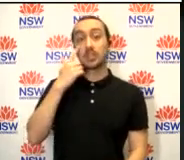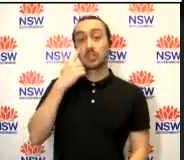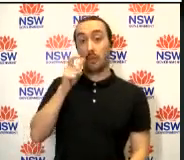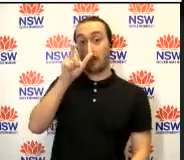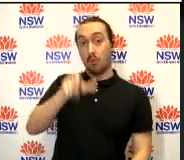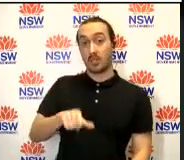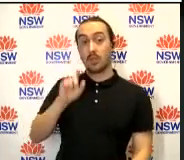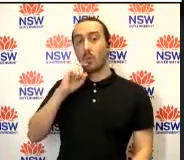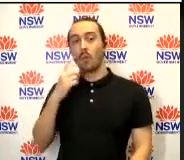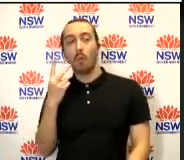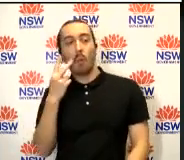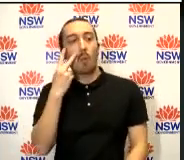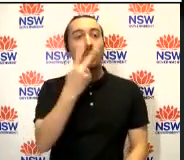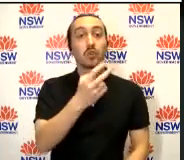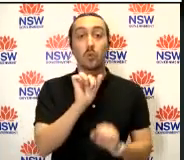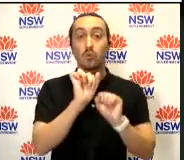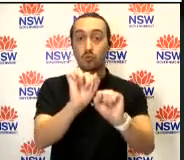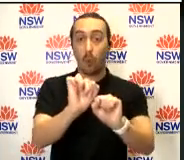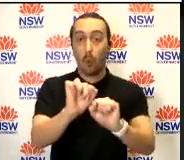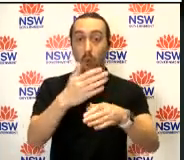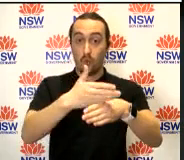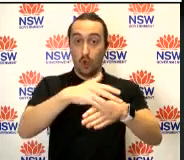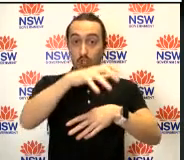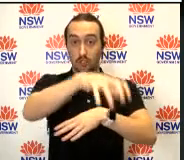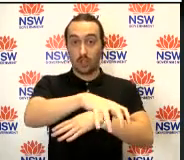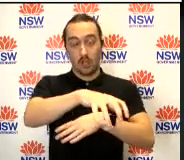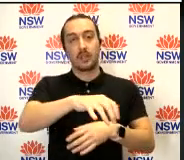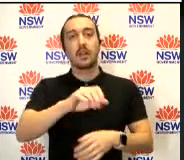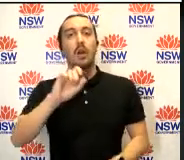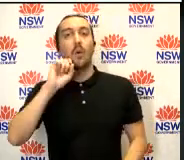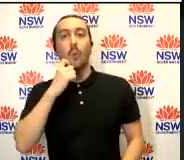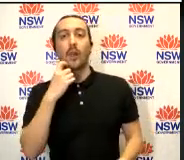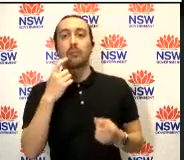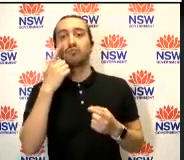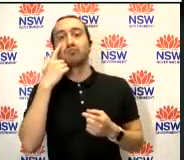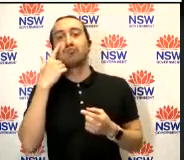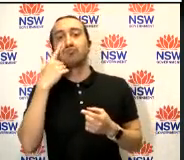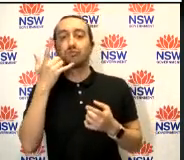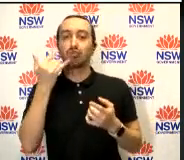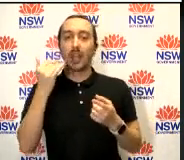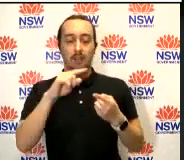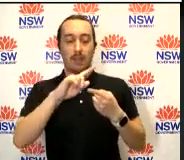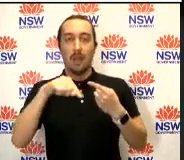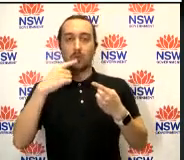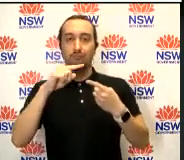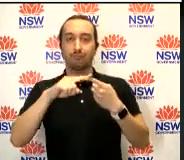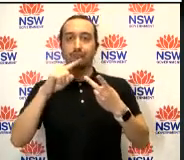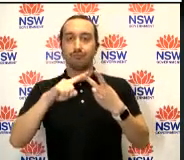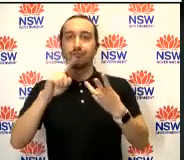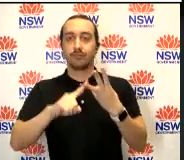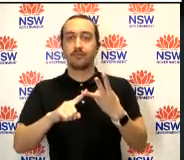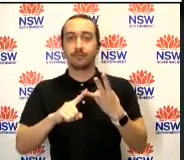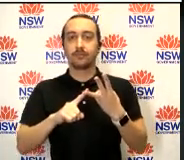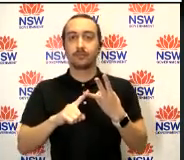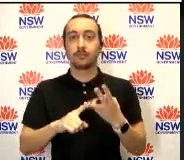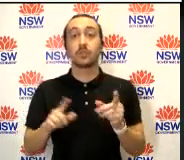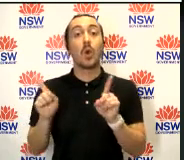that's utilising a fall arrest system. This includes the availability of an emergency plan which contains a rescue